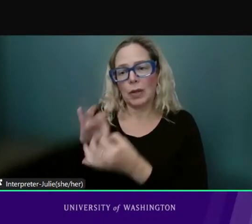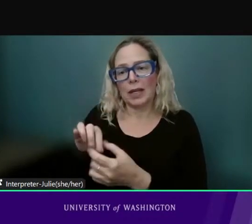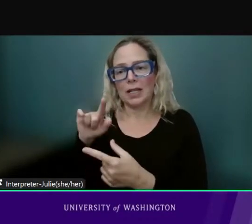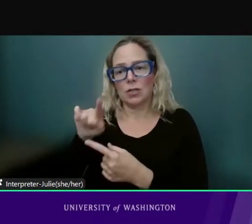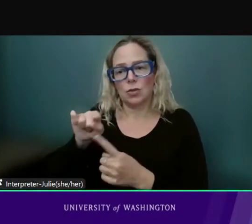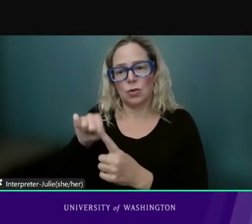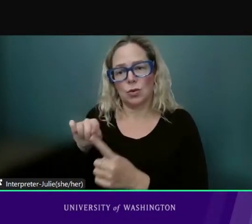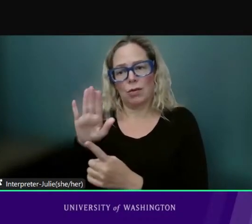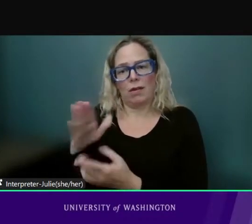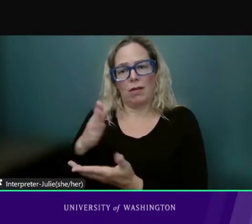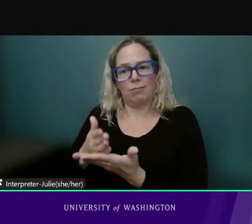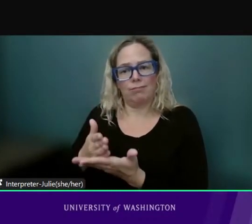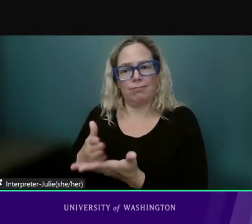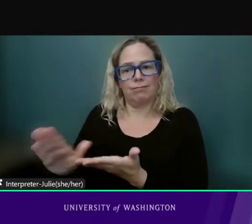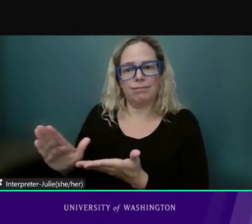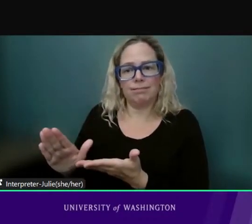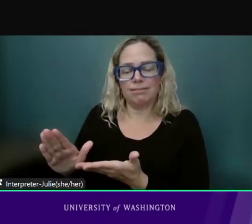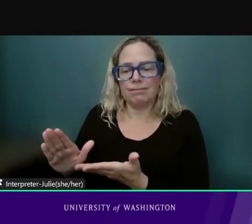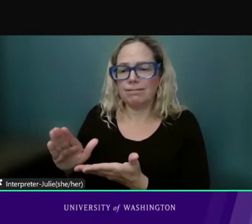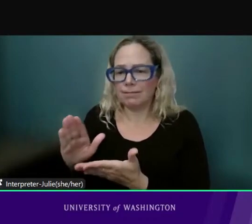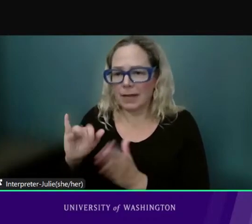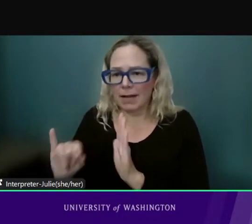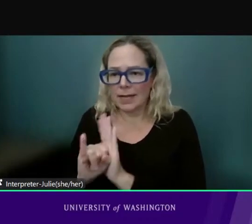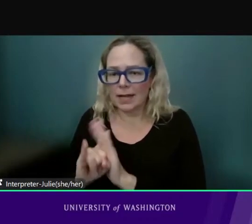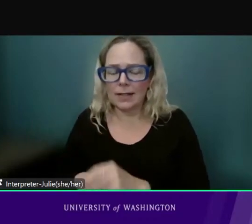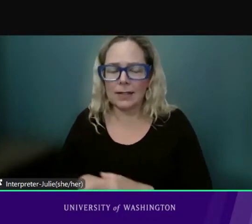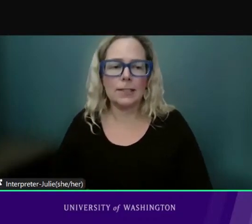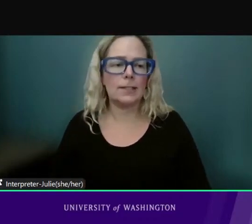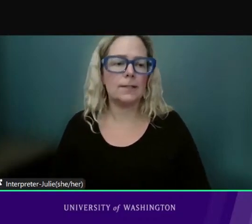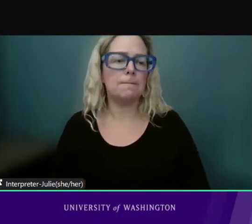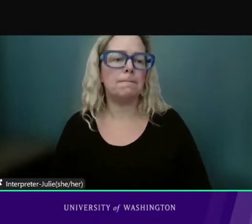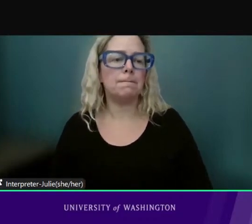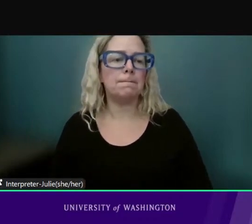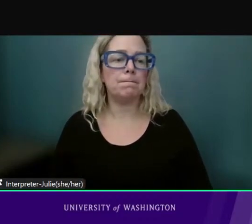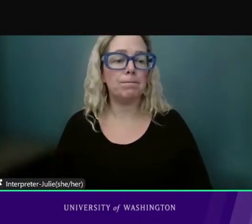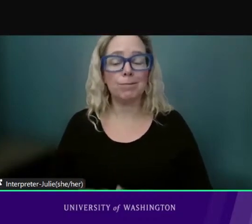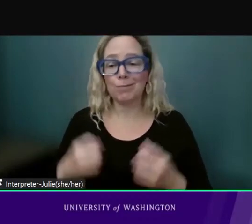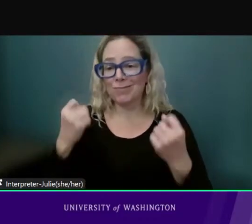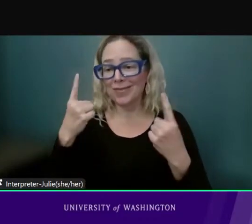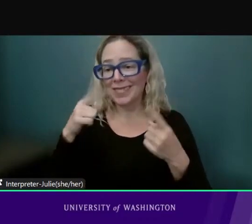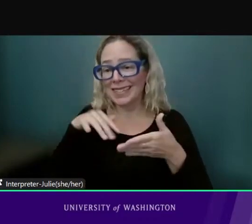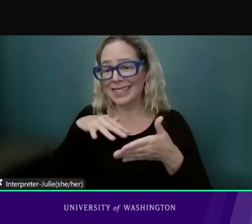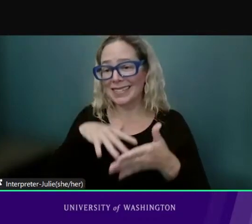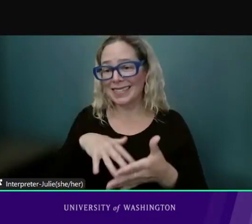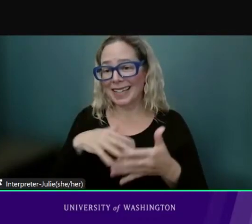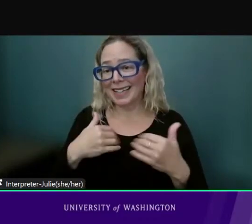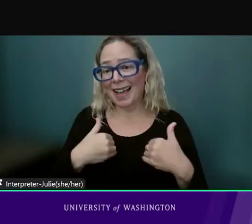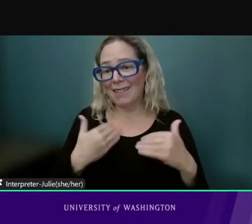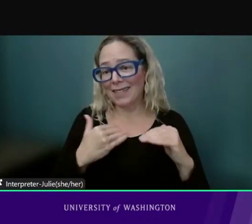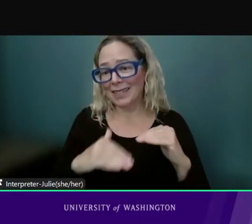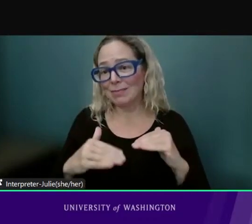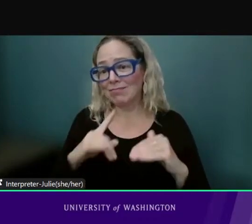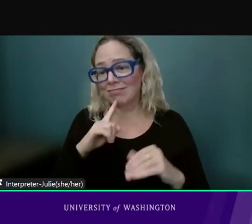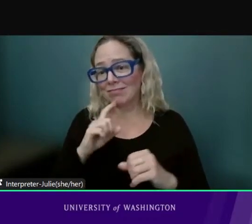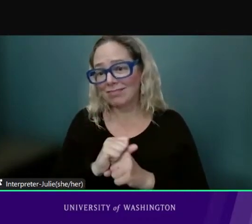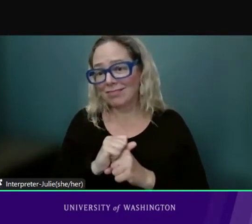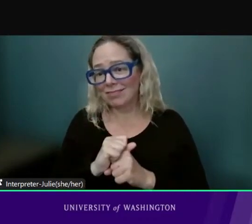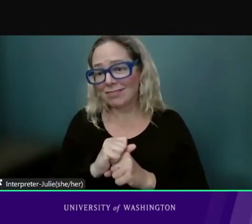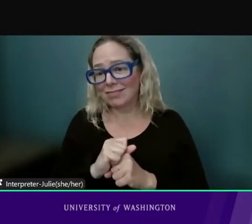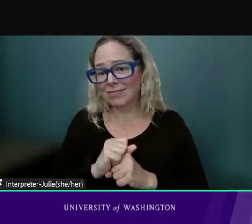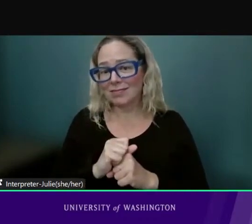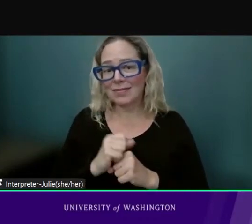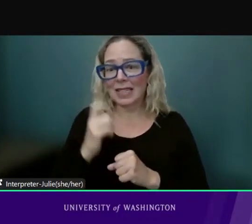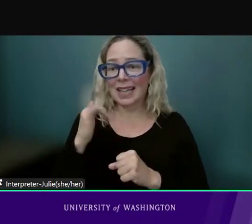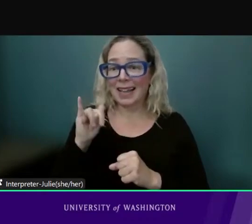Next slide. So the study doesn't come without limitations. While we use this large